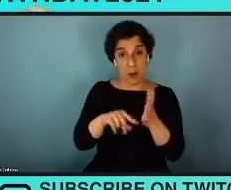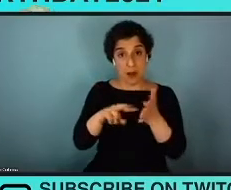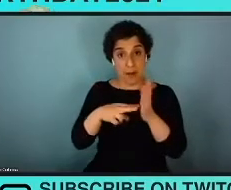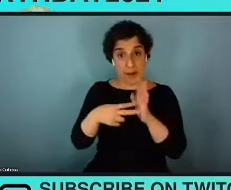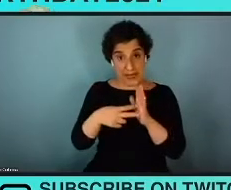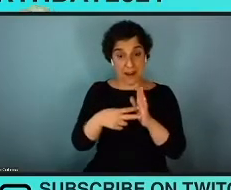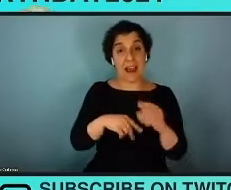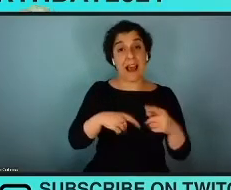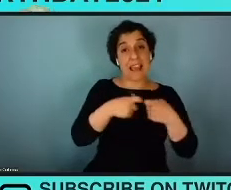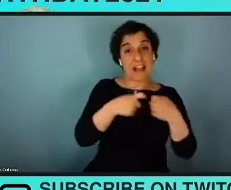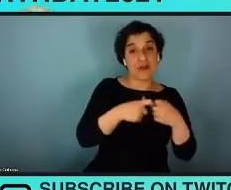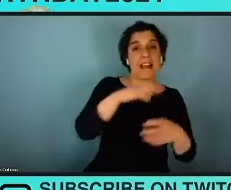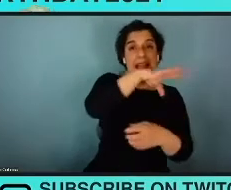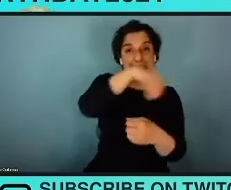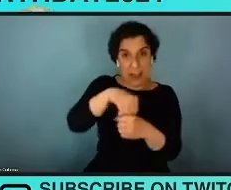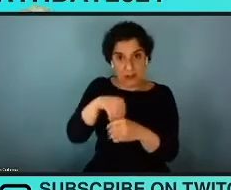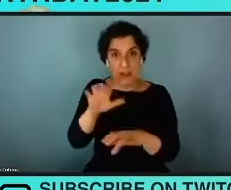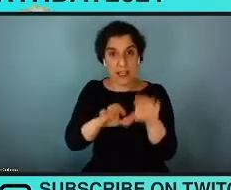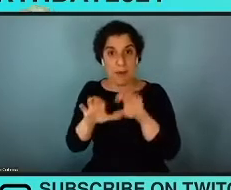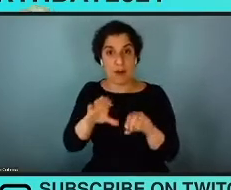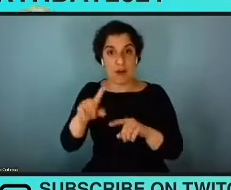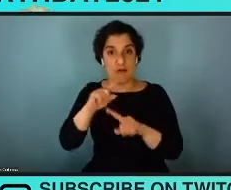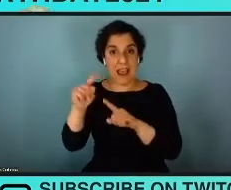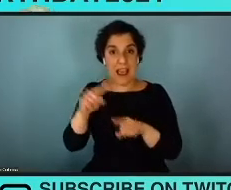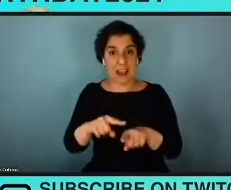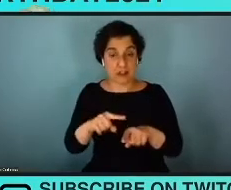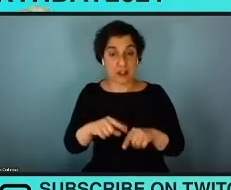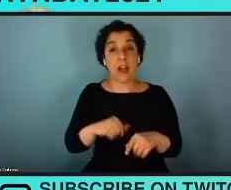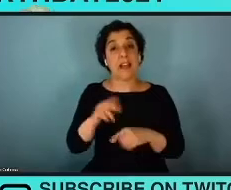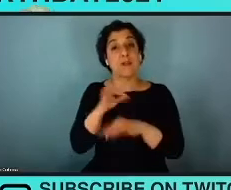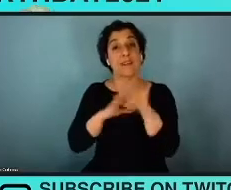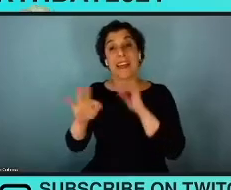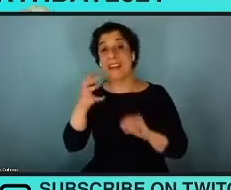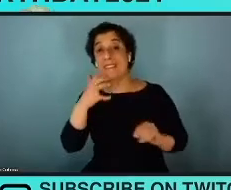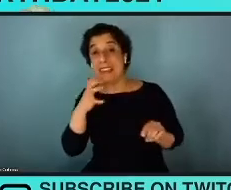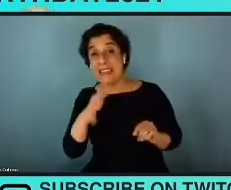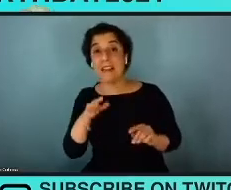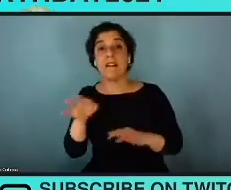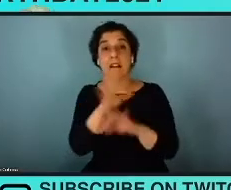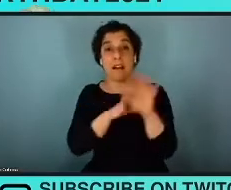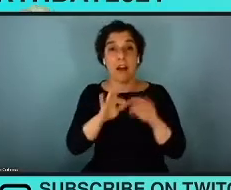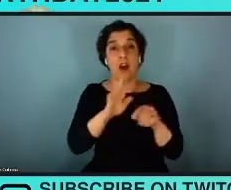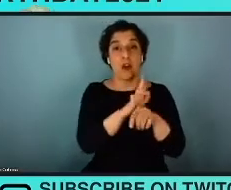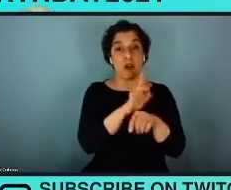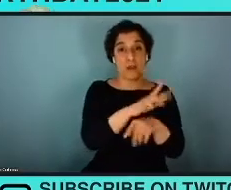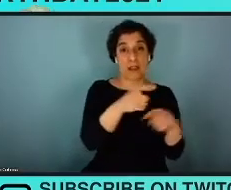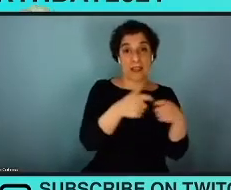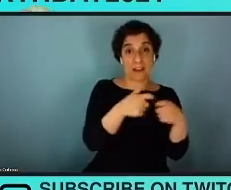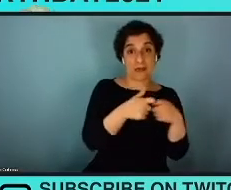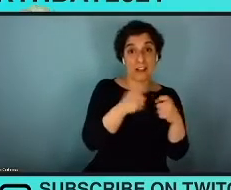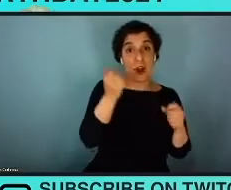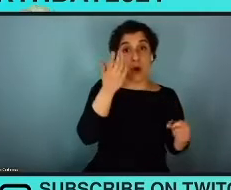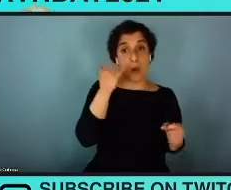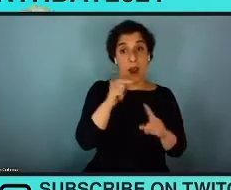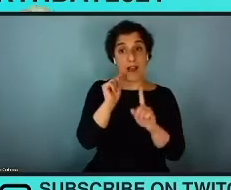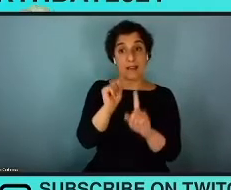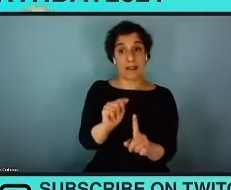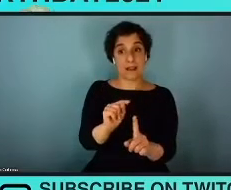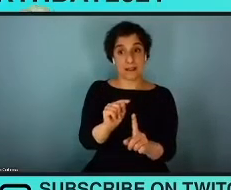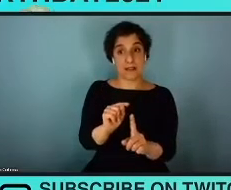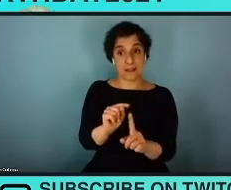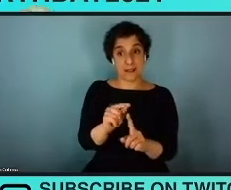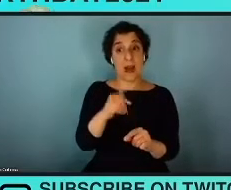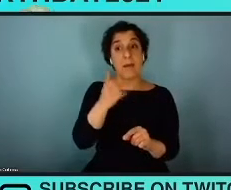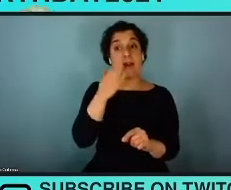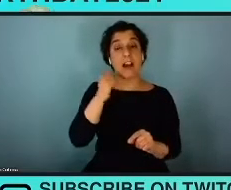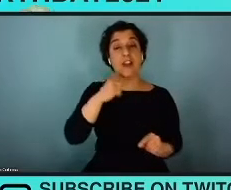So instead of using heat, you would use electricity. And why is this a route towards decarbonization? Well, the reason is